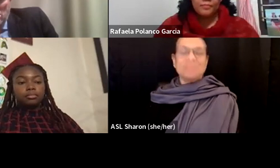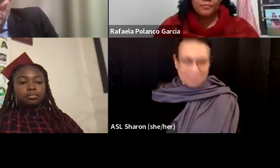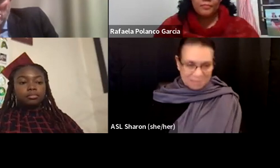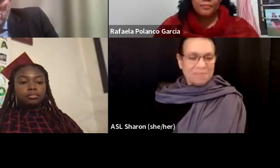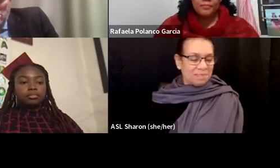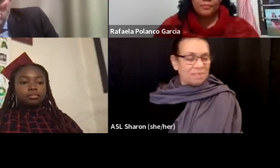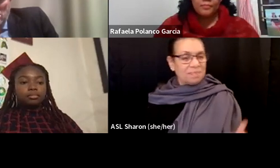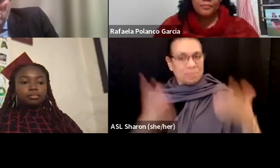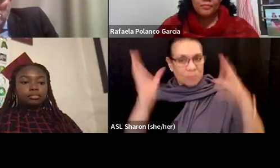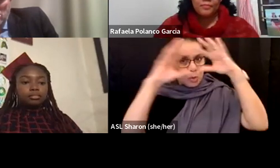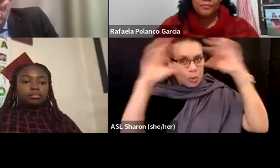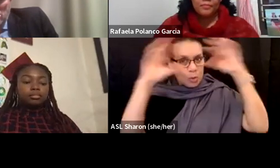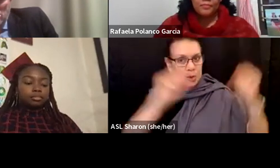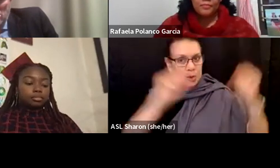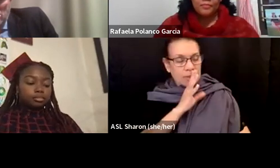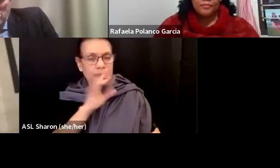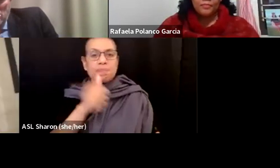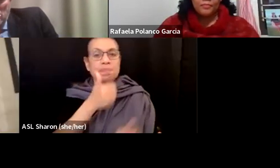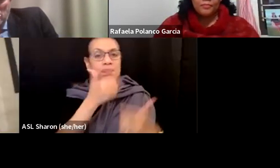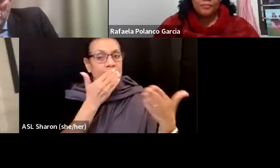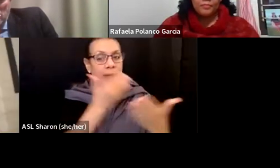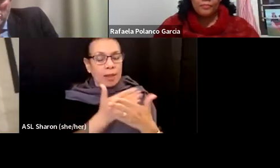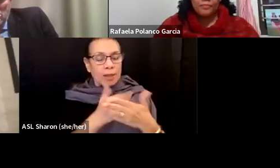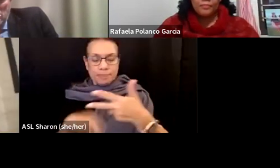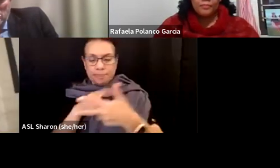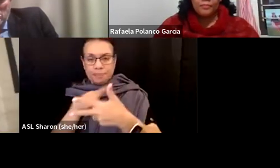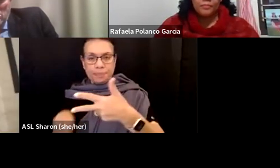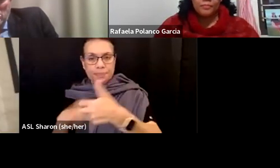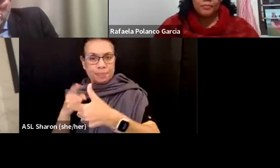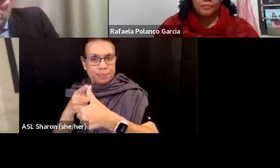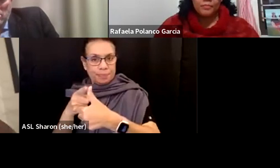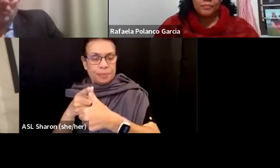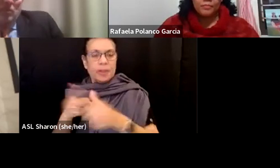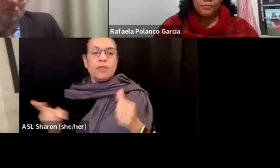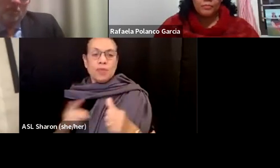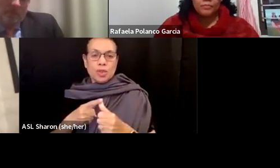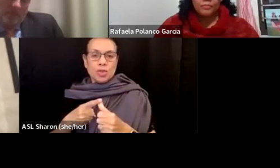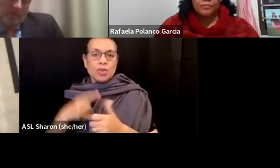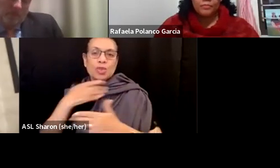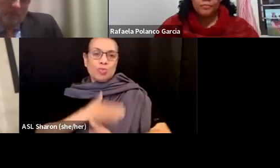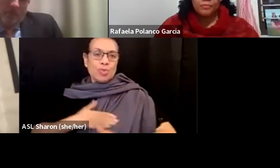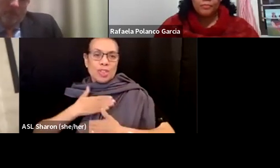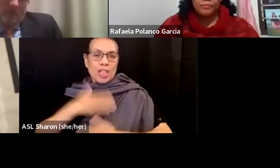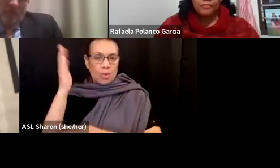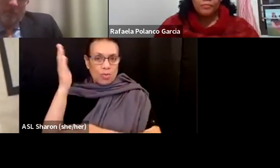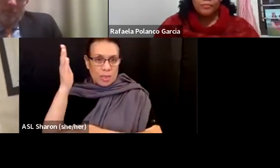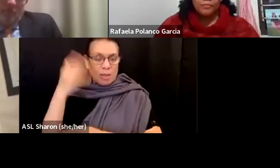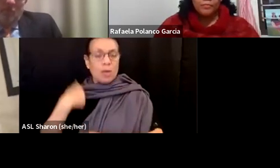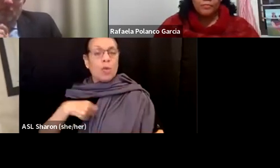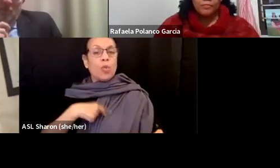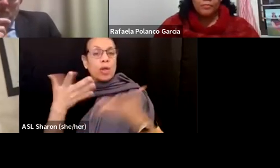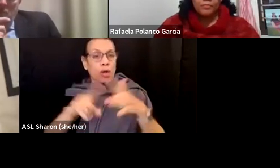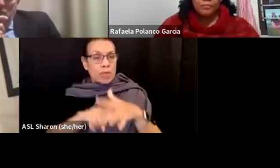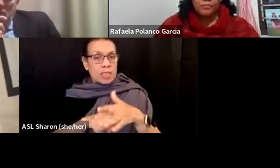um so the first question i think you'll be happy with the presentation to see that we've already started we started with